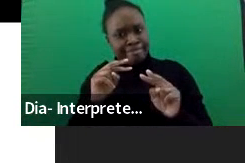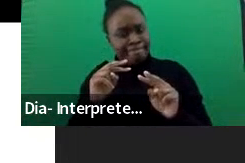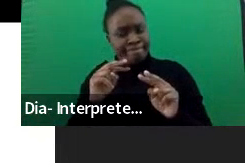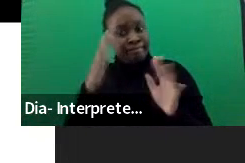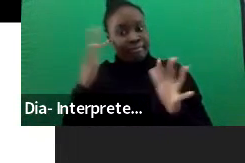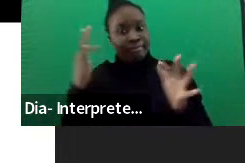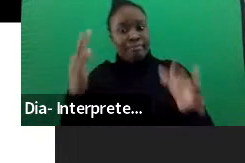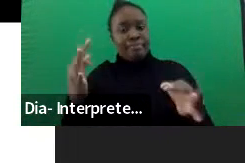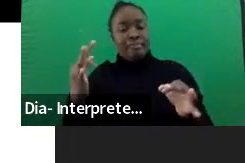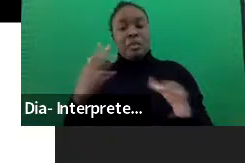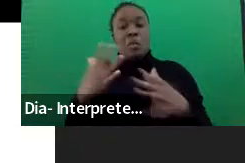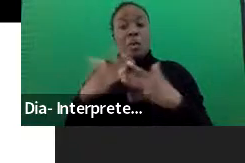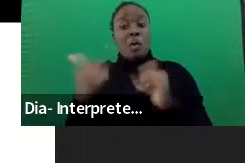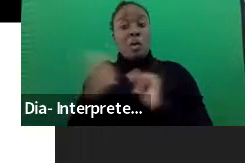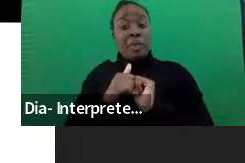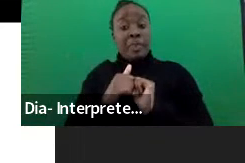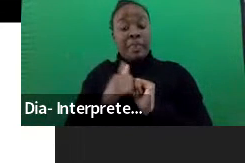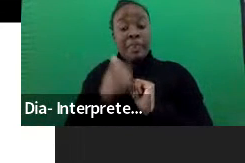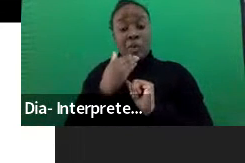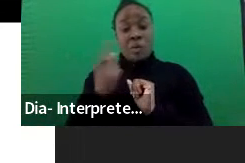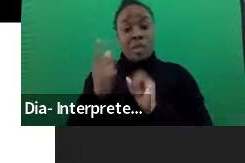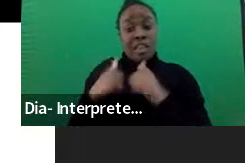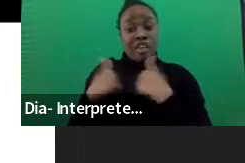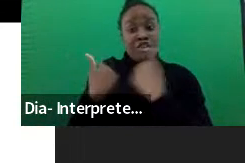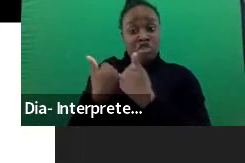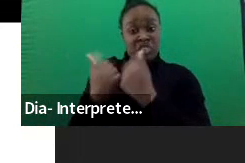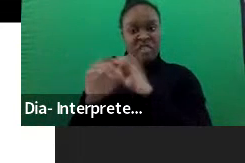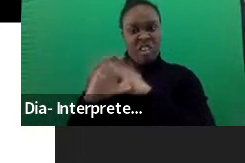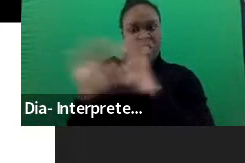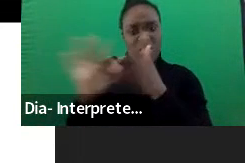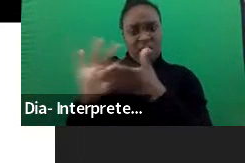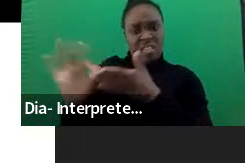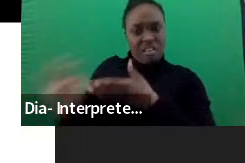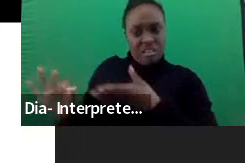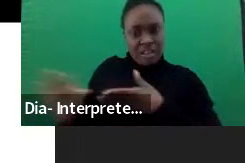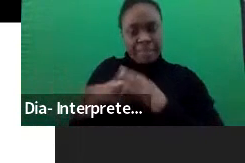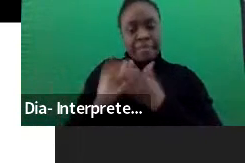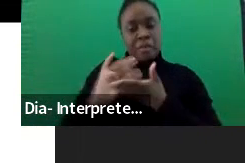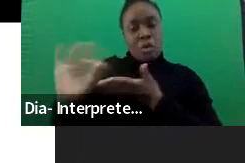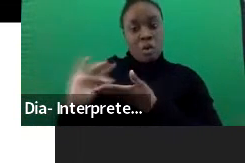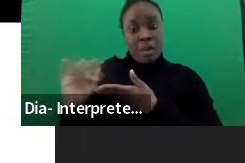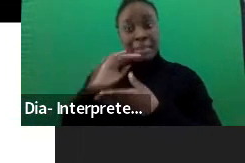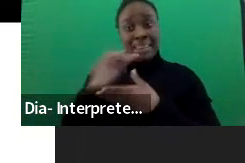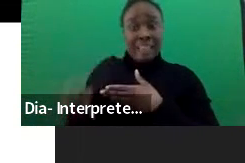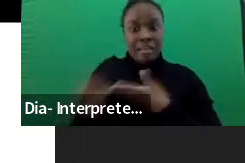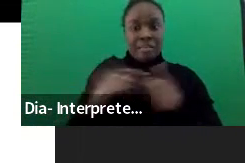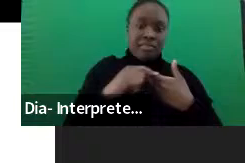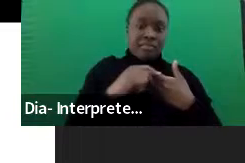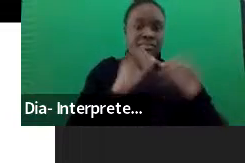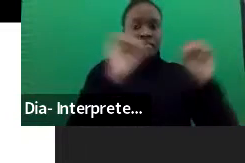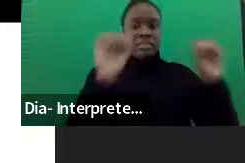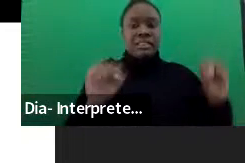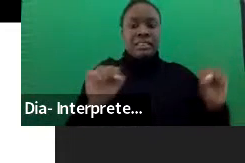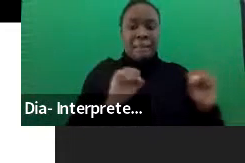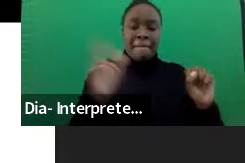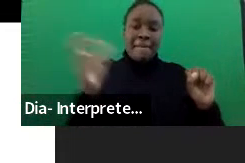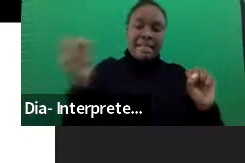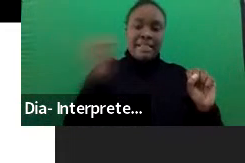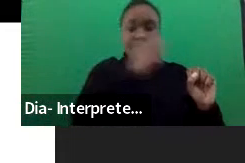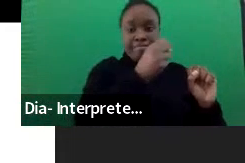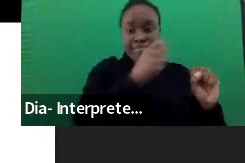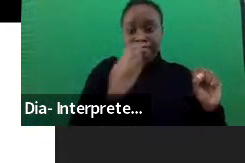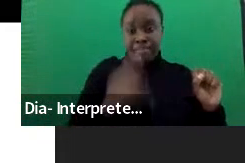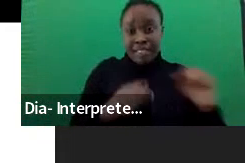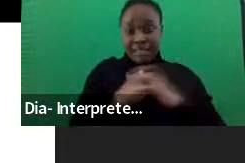work firstly with the clearing agents to onboard them into the system, which later on they will